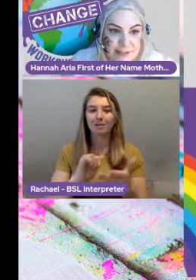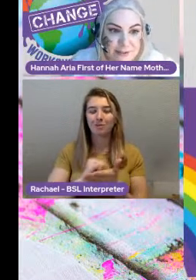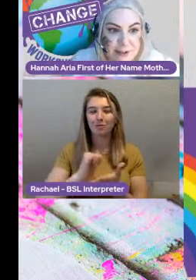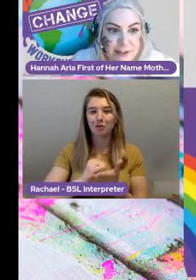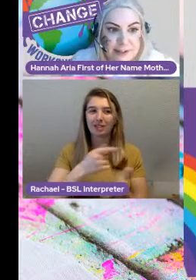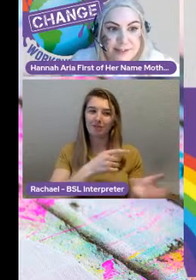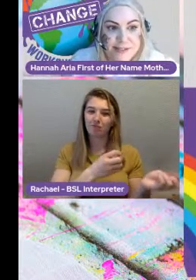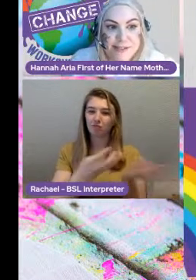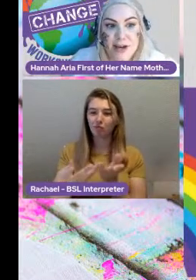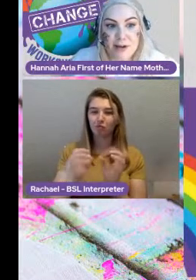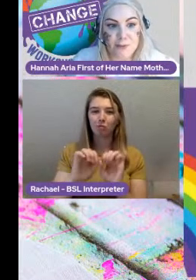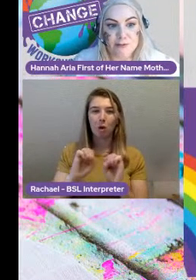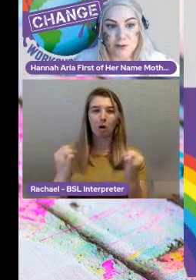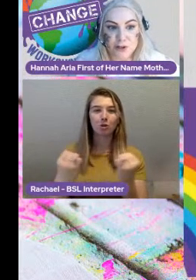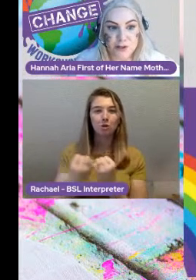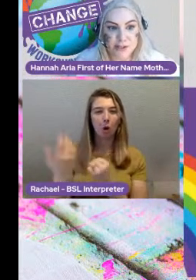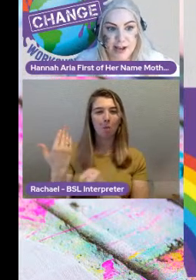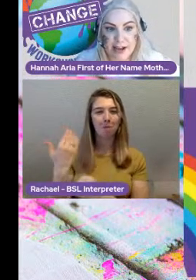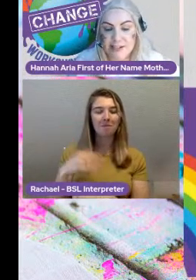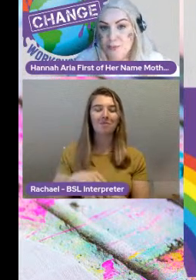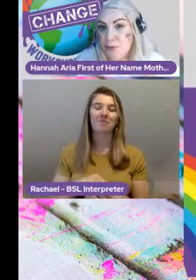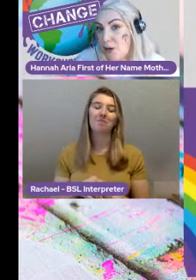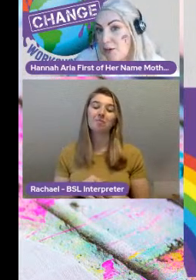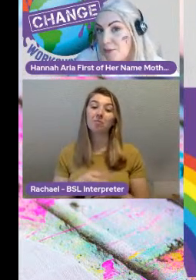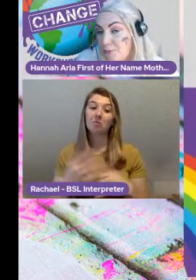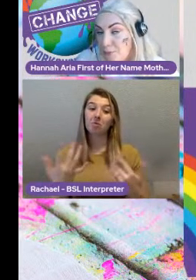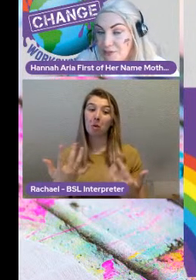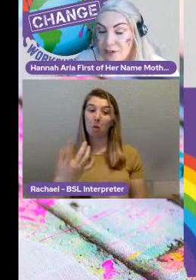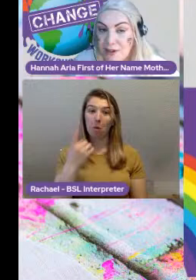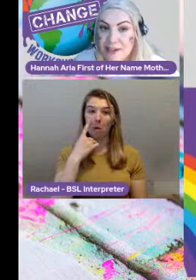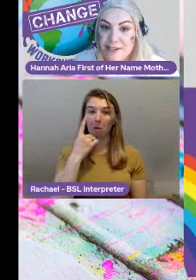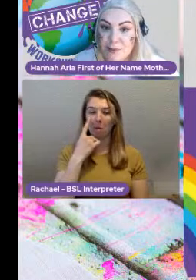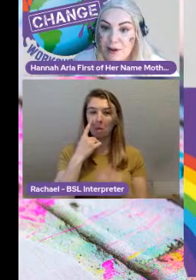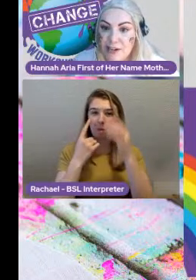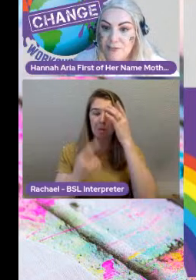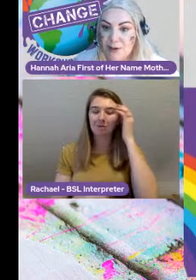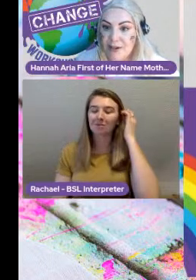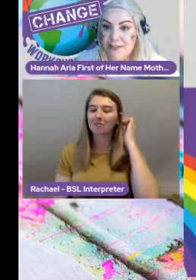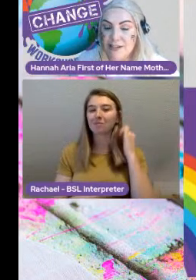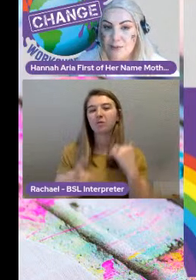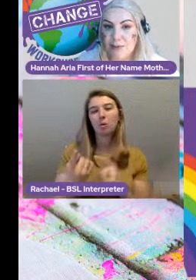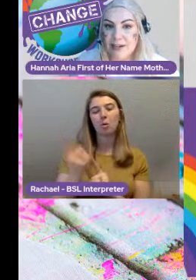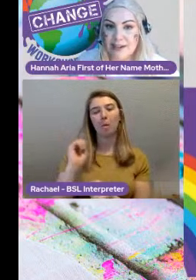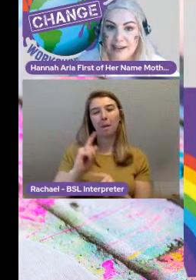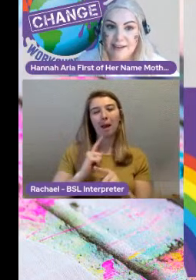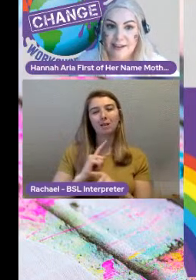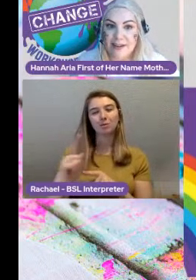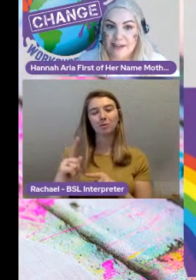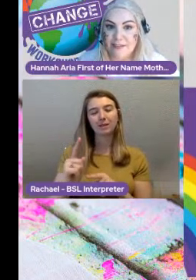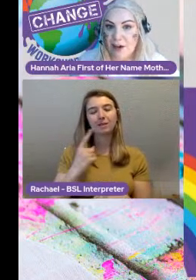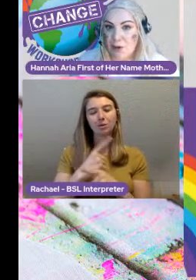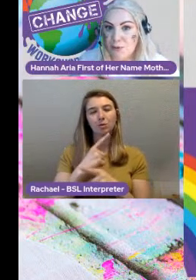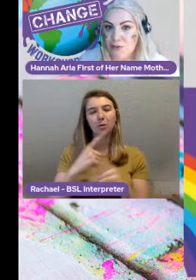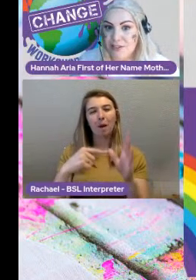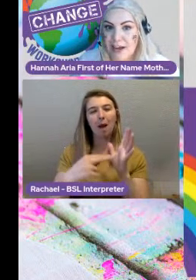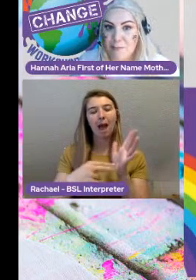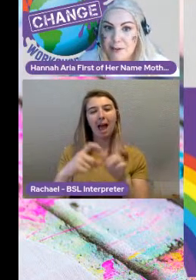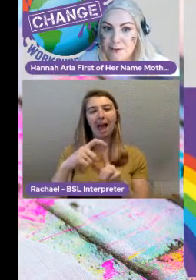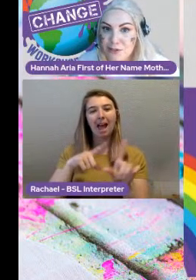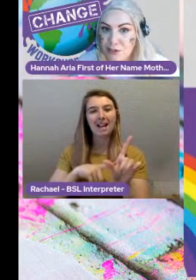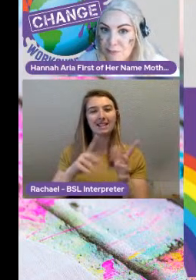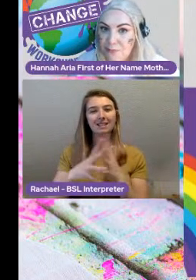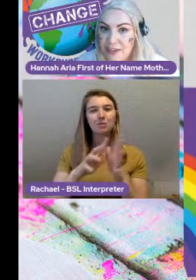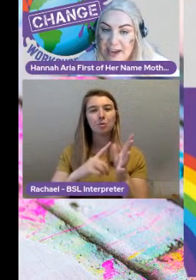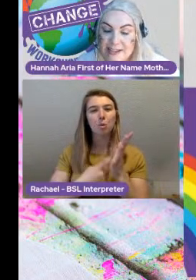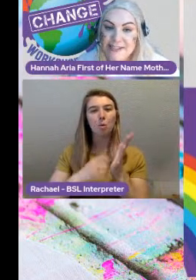Right, let's have a little look. So we've got Andy Warhol was our inspiration behind this. We were looking at the old